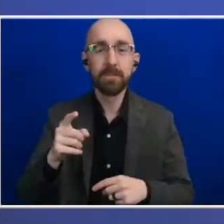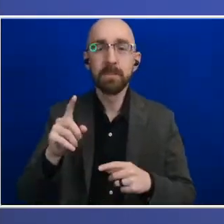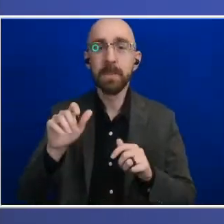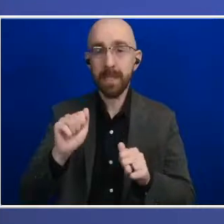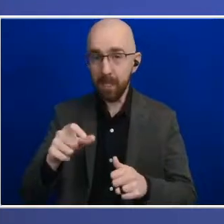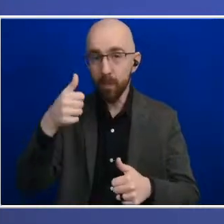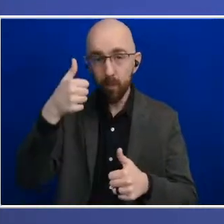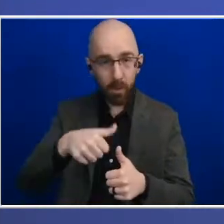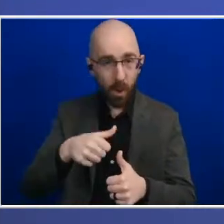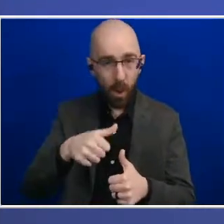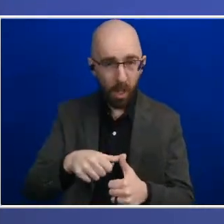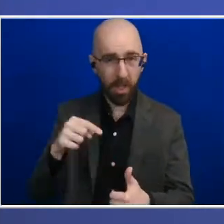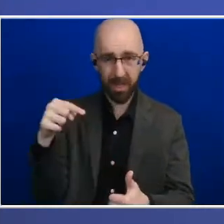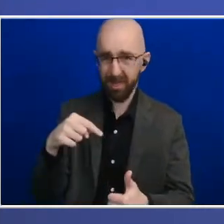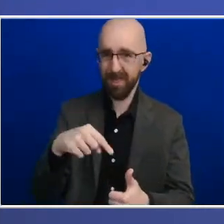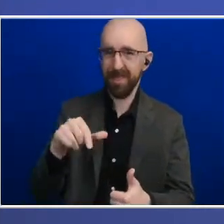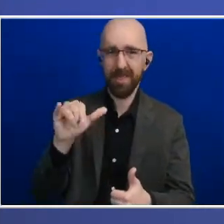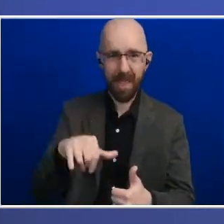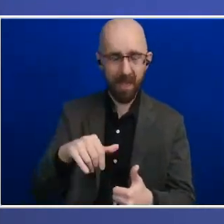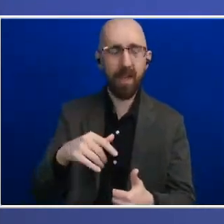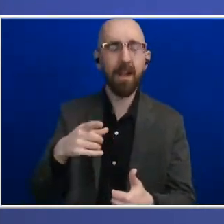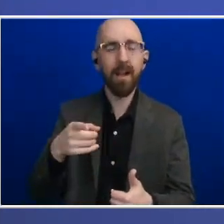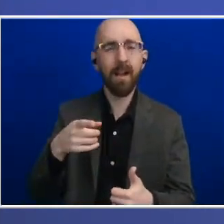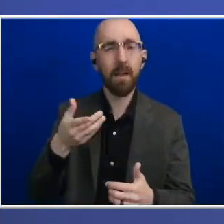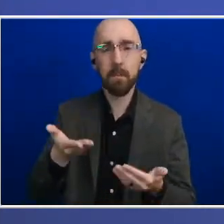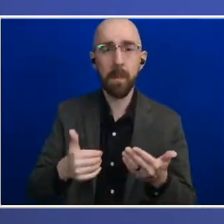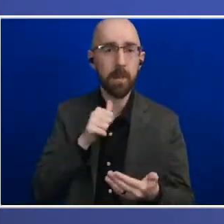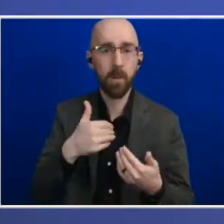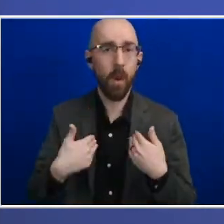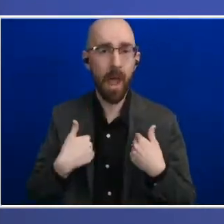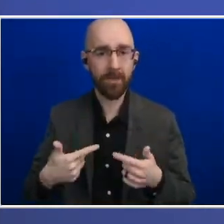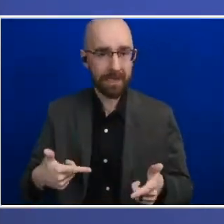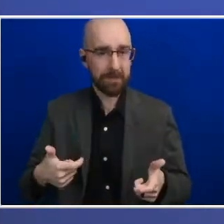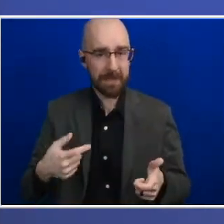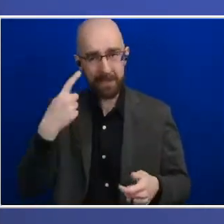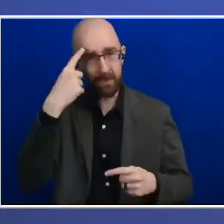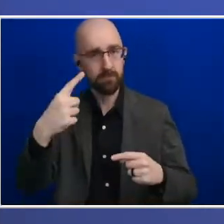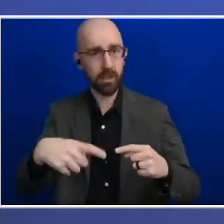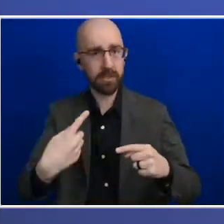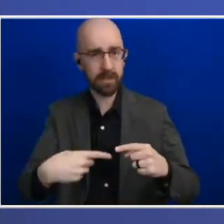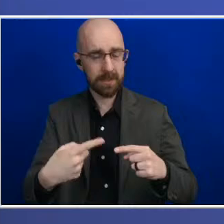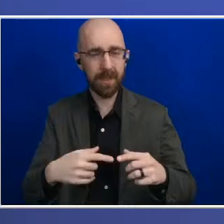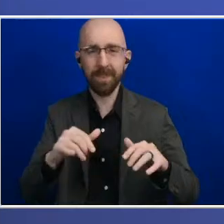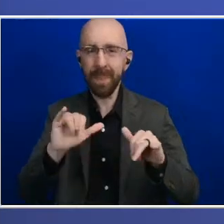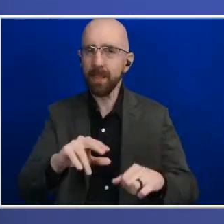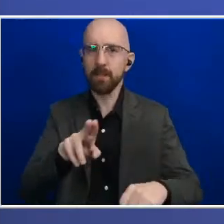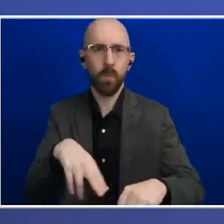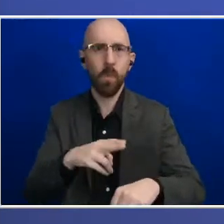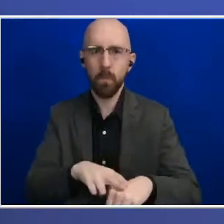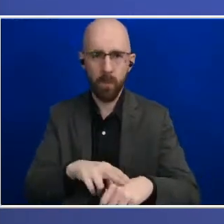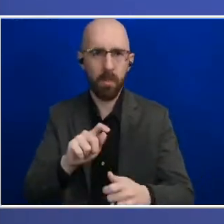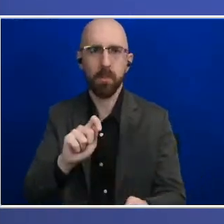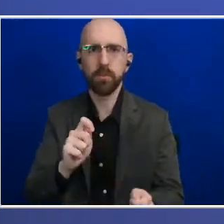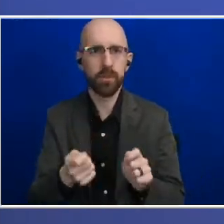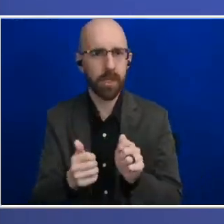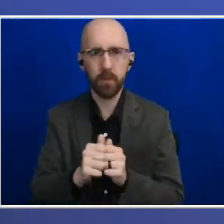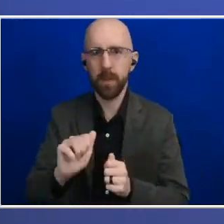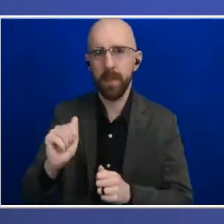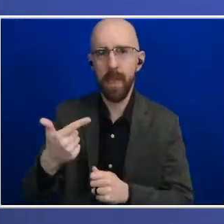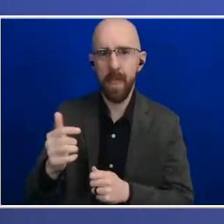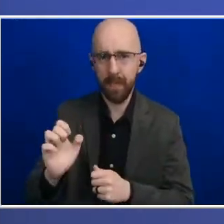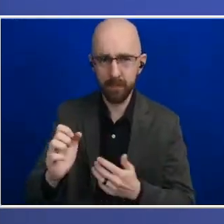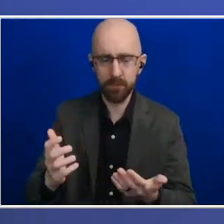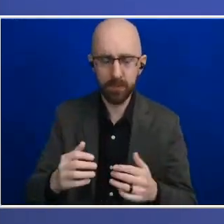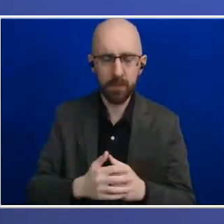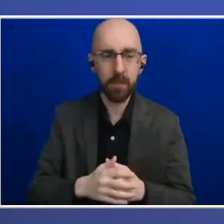So you may not be able to have that speed of processing. That's a normal change with aging. And by the way,